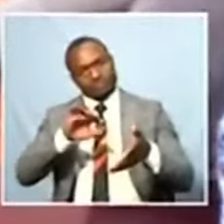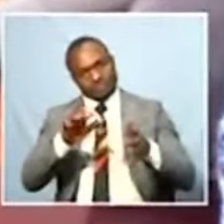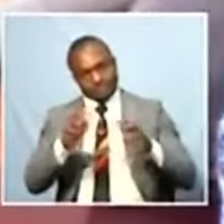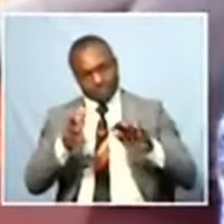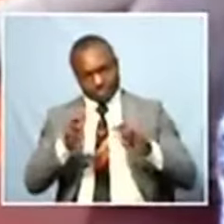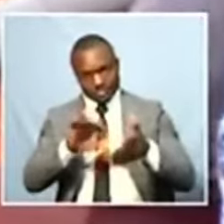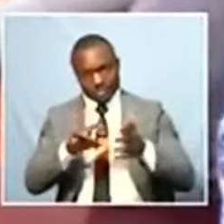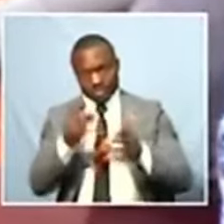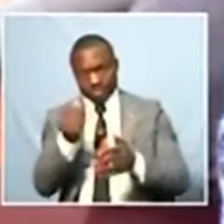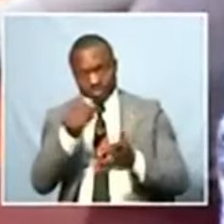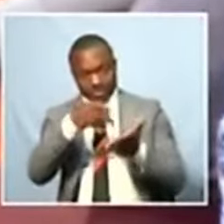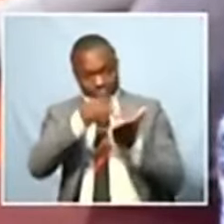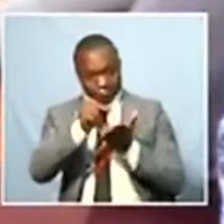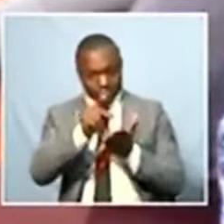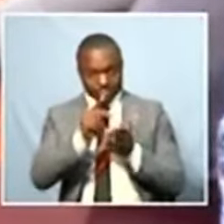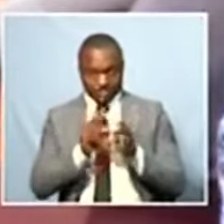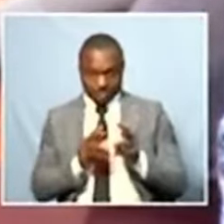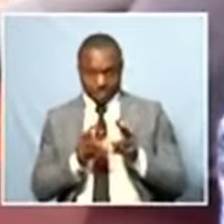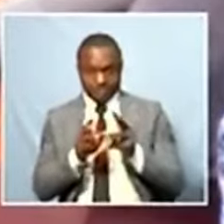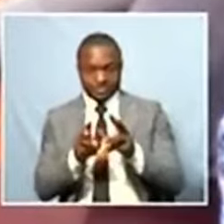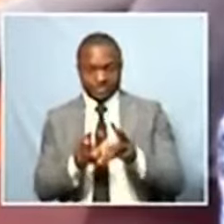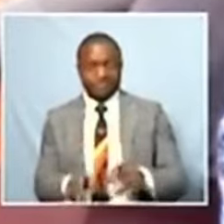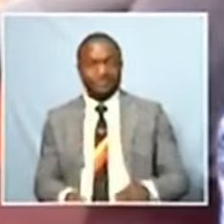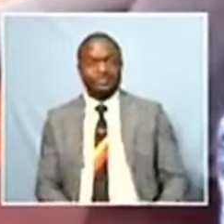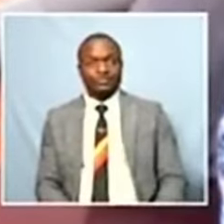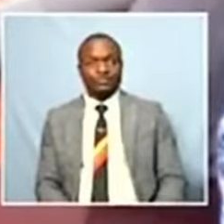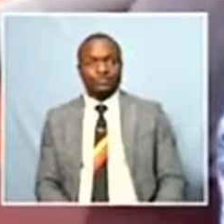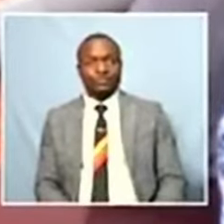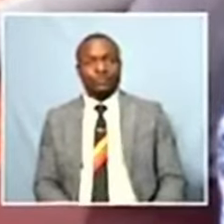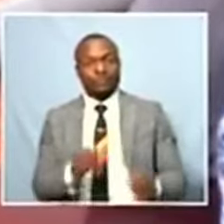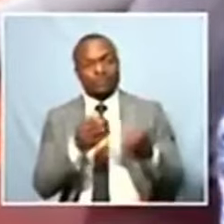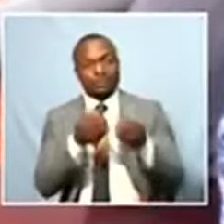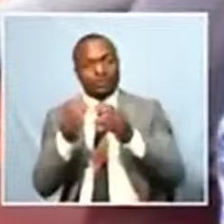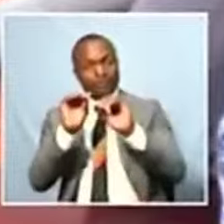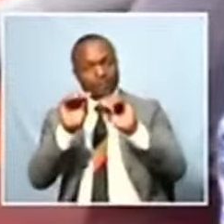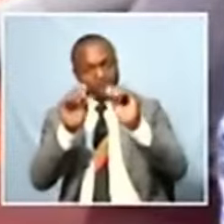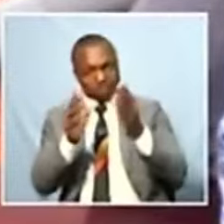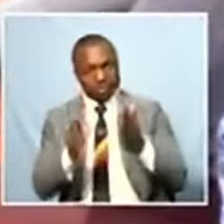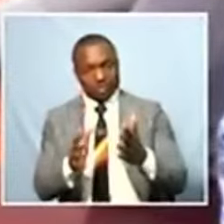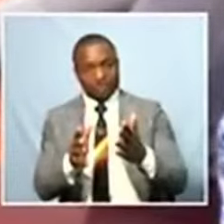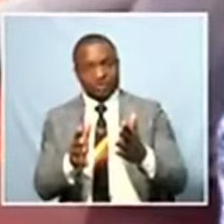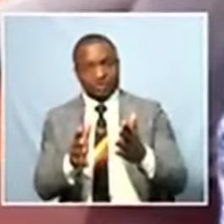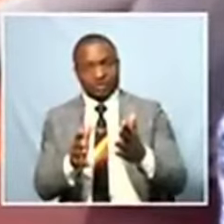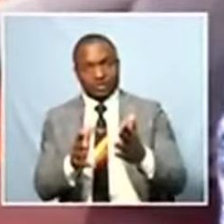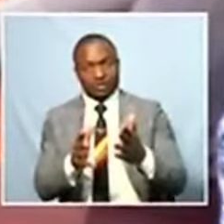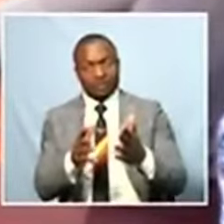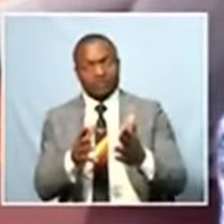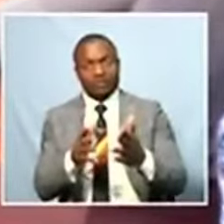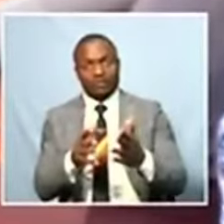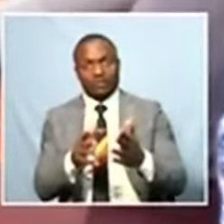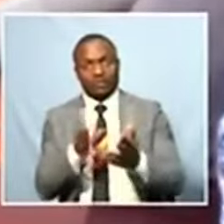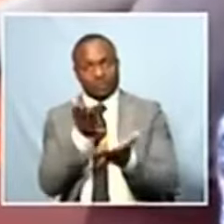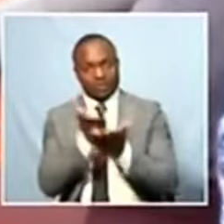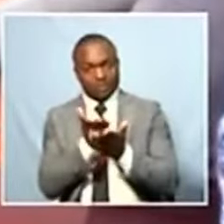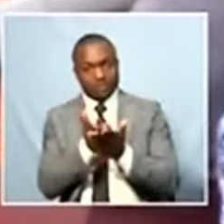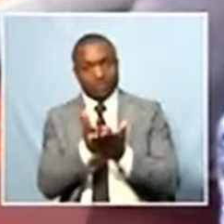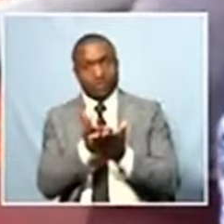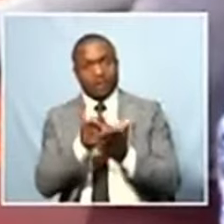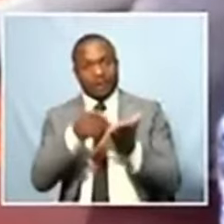fee payment methods, with most teachers preferring the payroll management